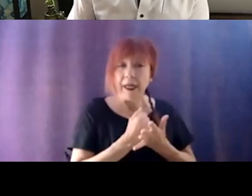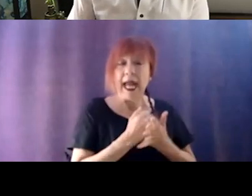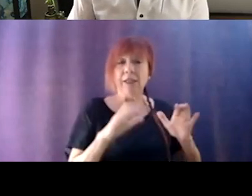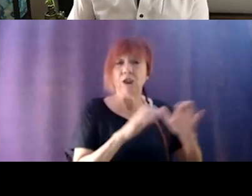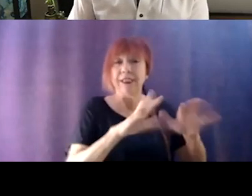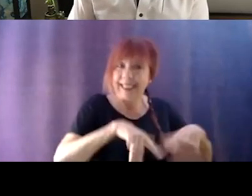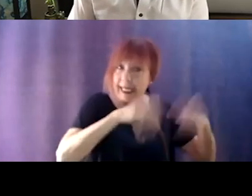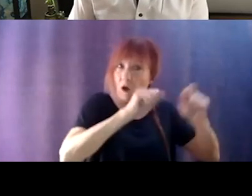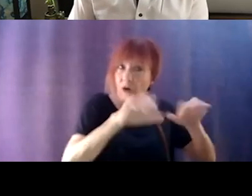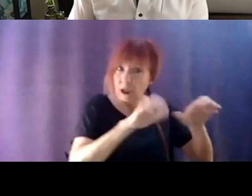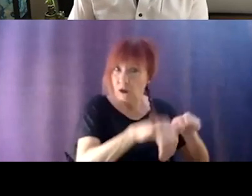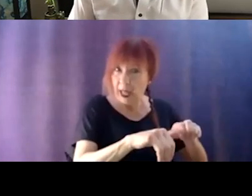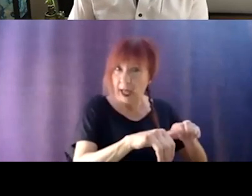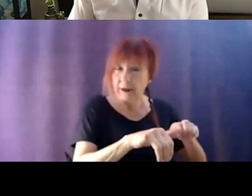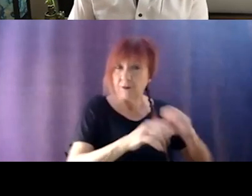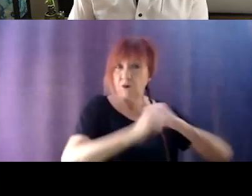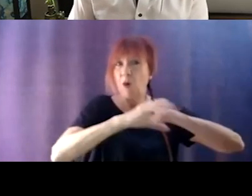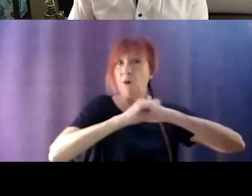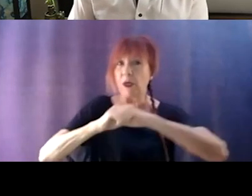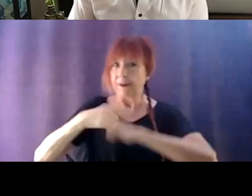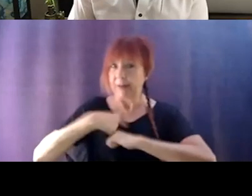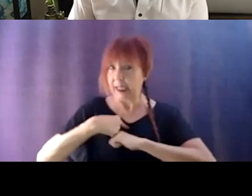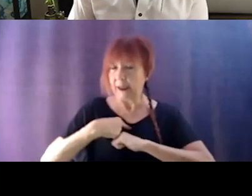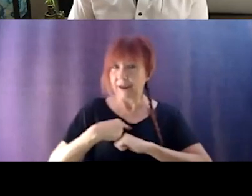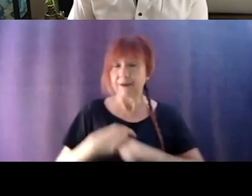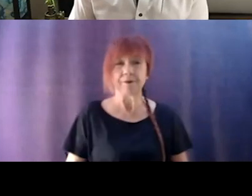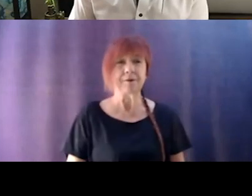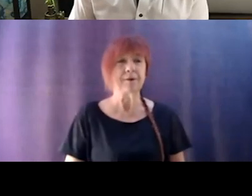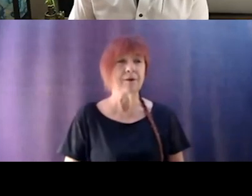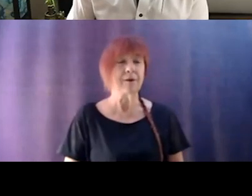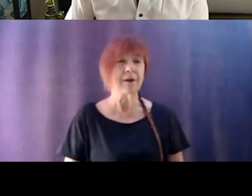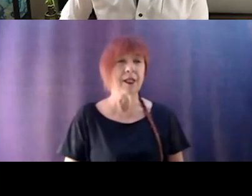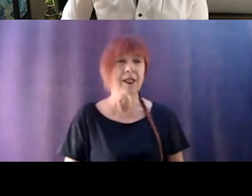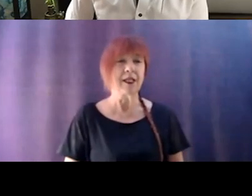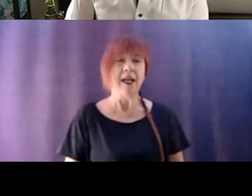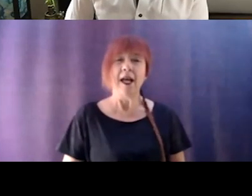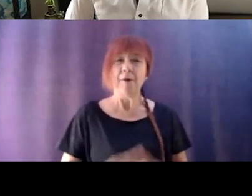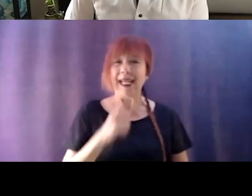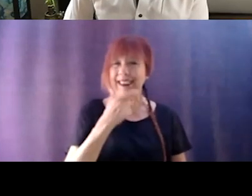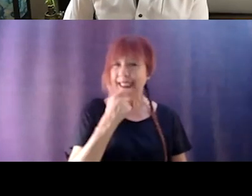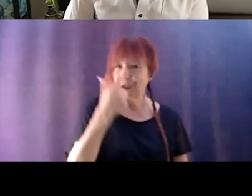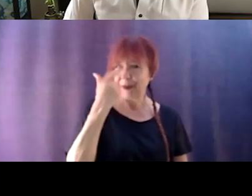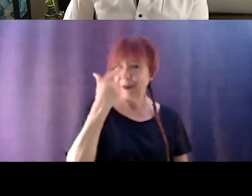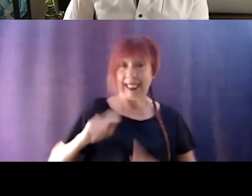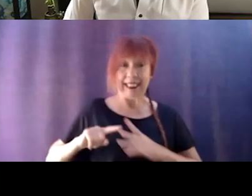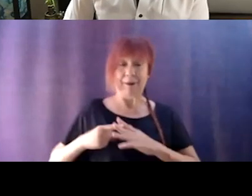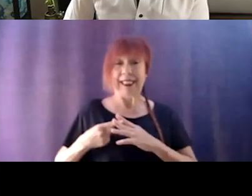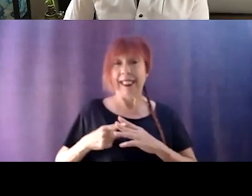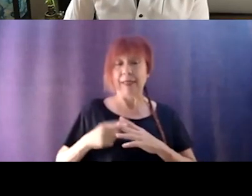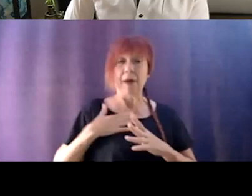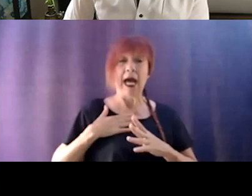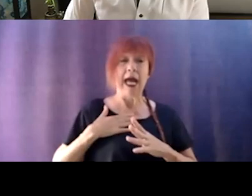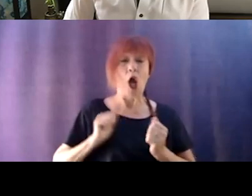do. Yeah. So it's quite interesting, because the beginning of my approach were very artistic